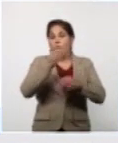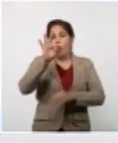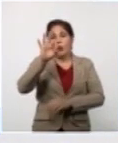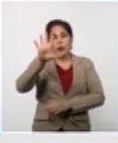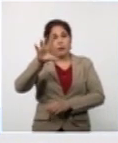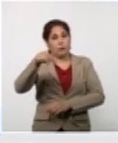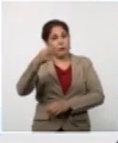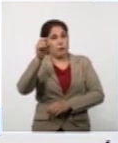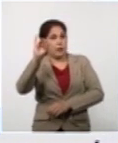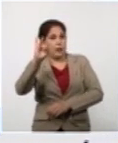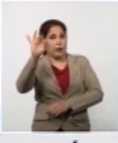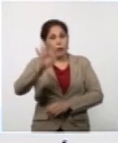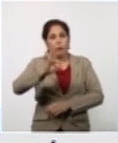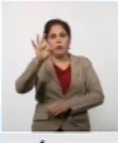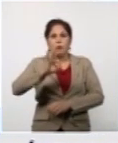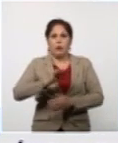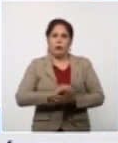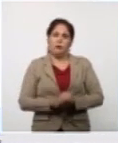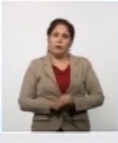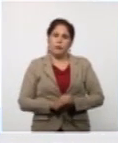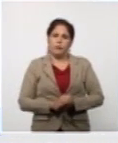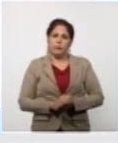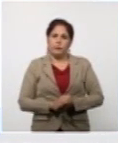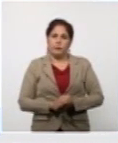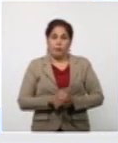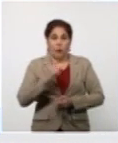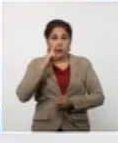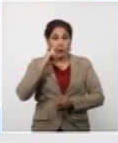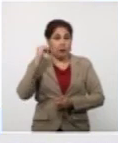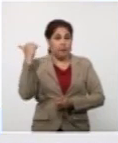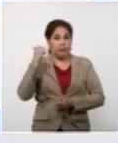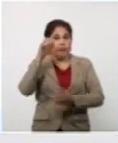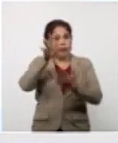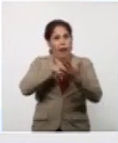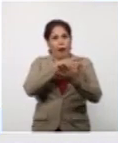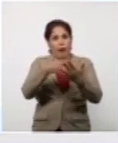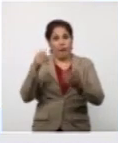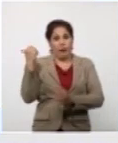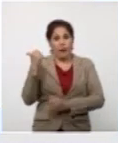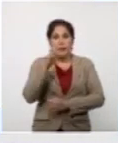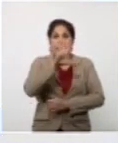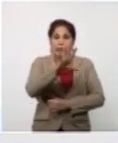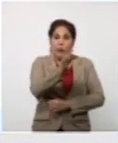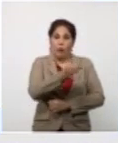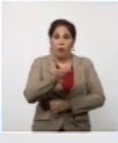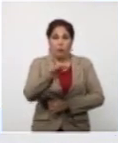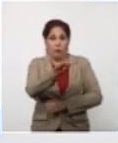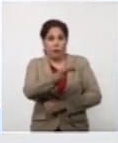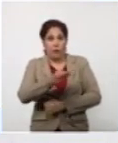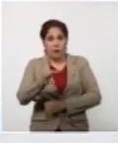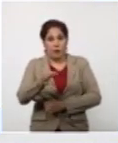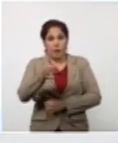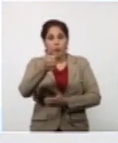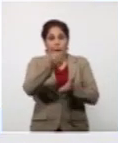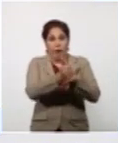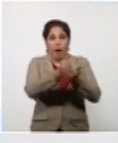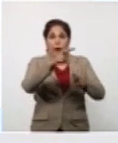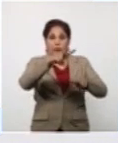By provinces, of the 14 cases confirmed yesterday, 12 are from Havana, that's 85.7%,